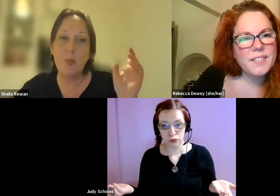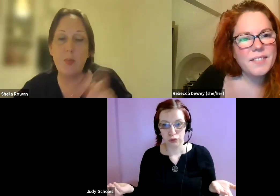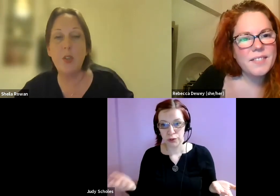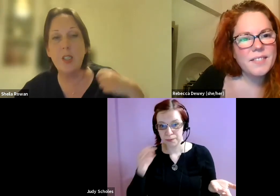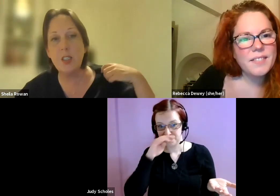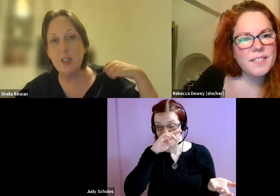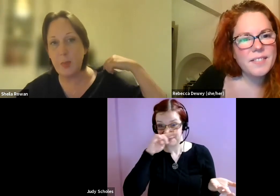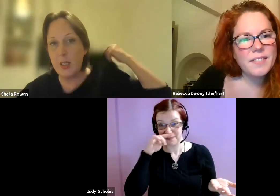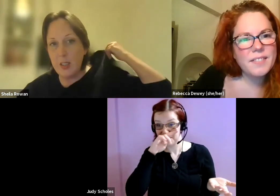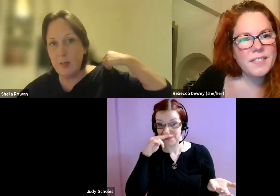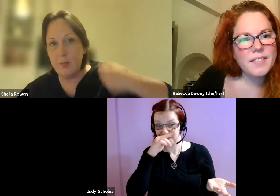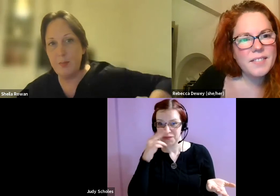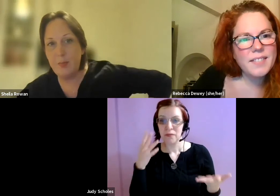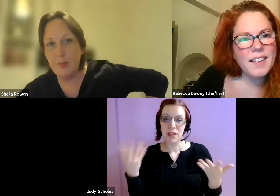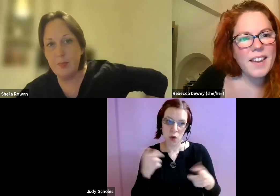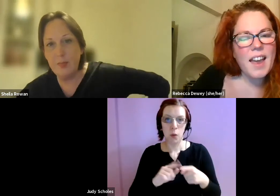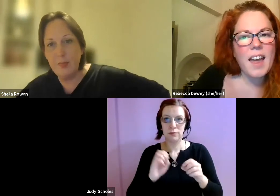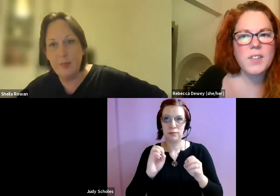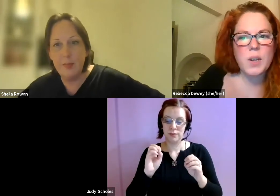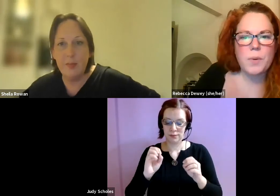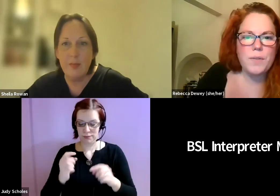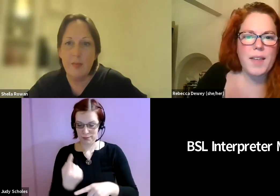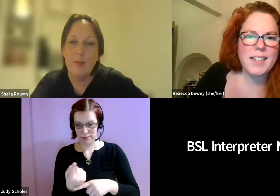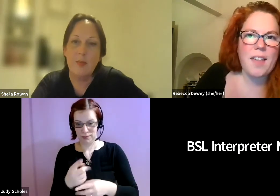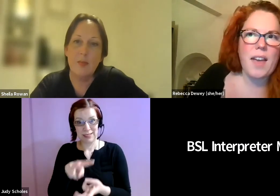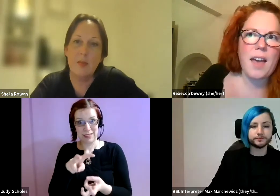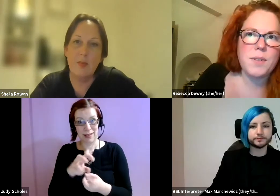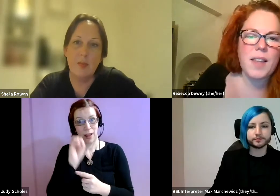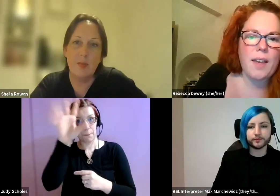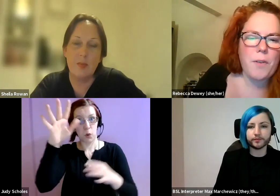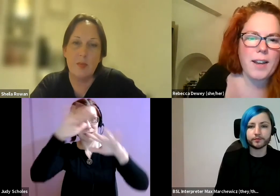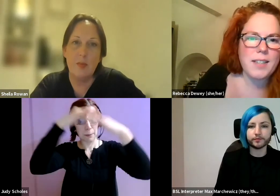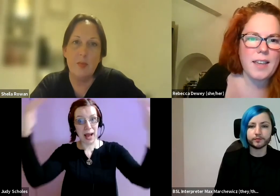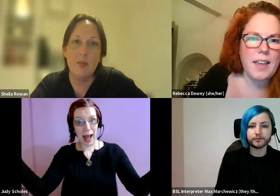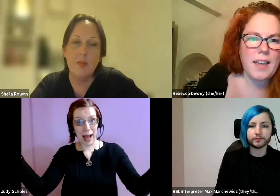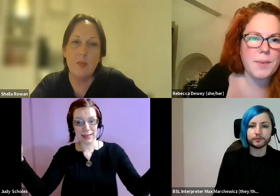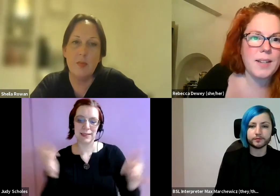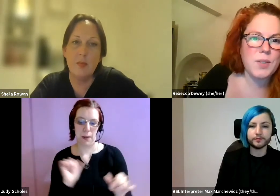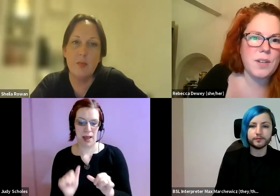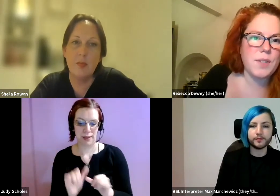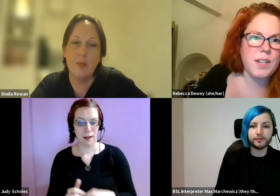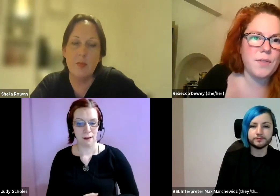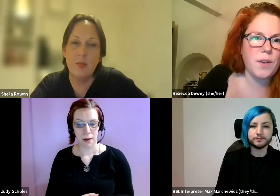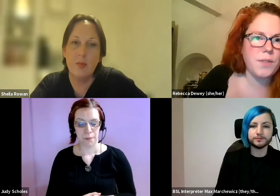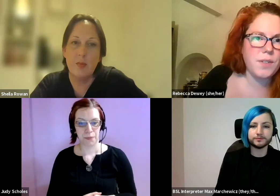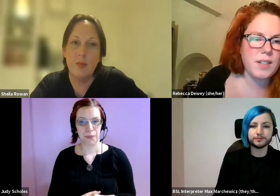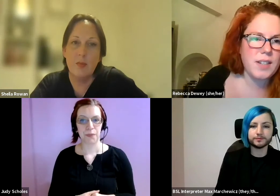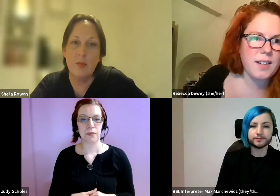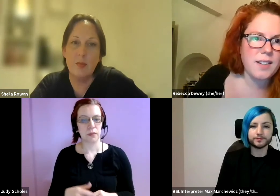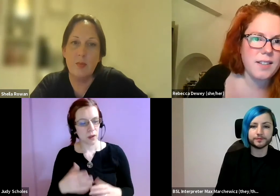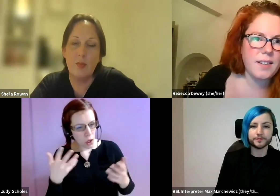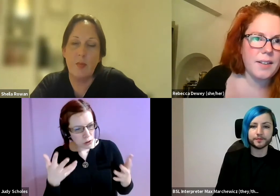away if you put things in space. And so all of that together, how does that affect the sensitivity of